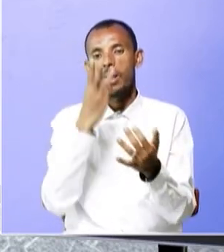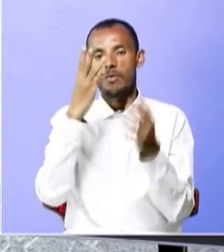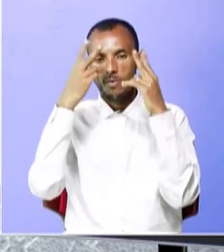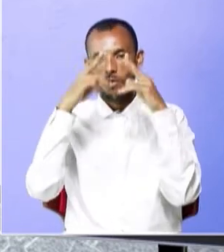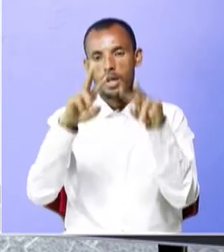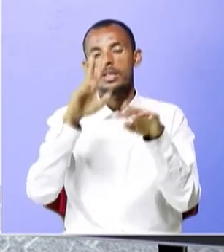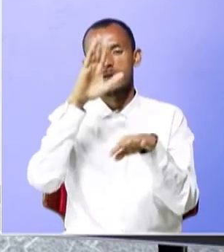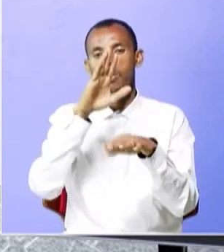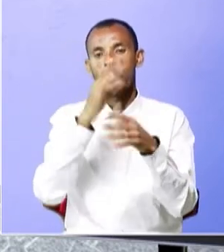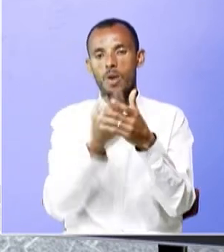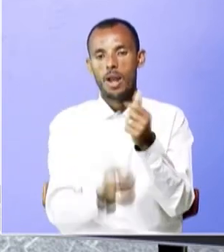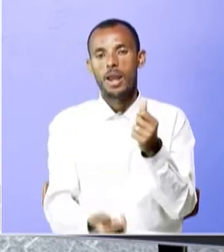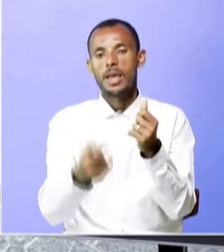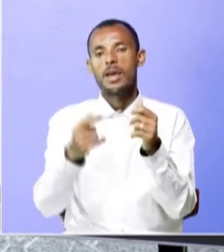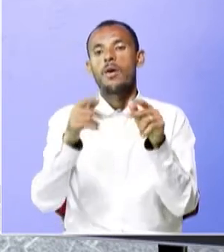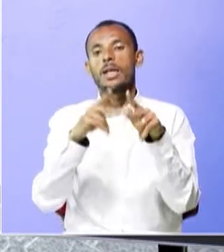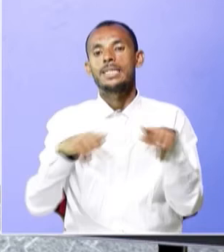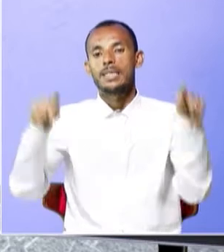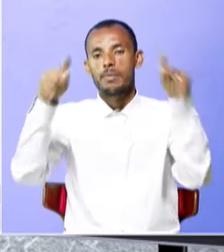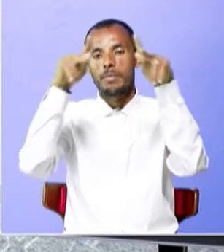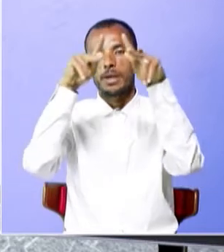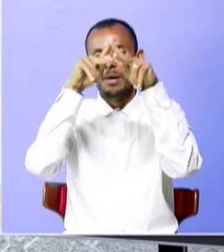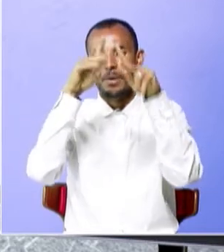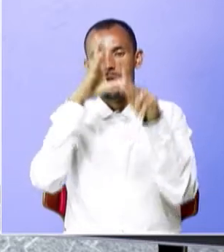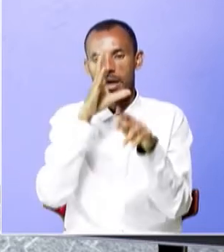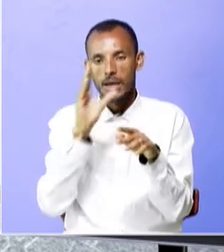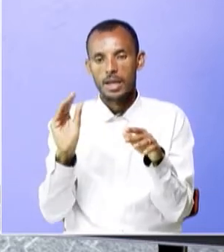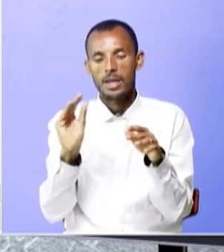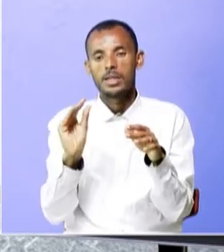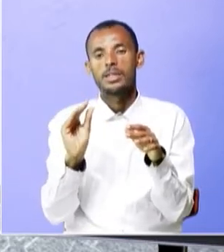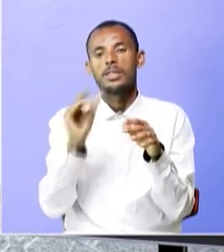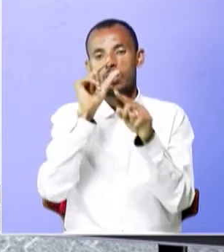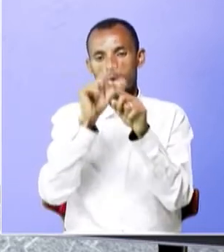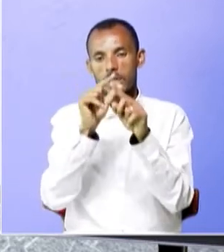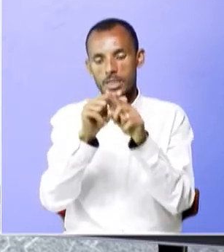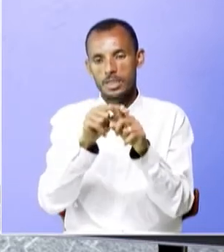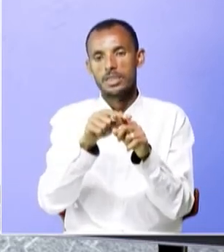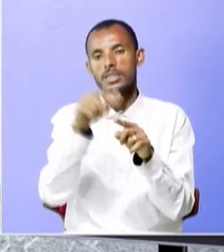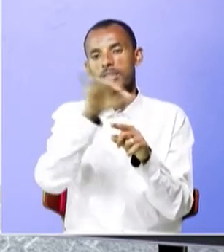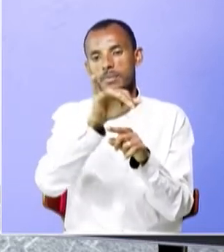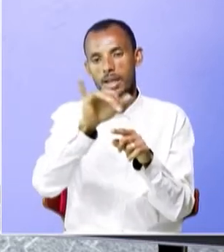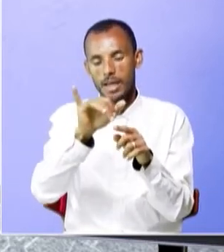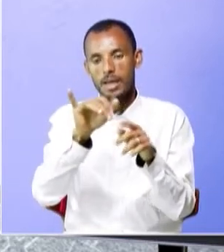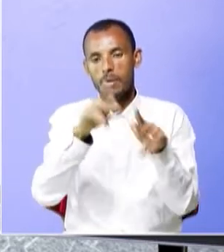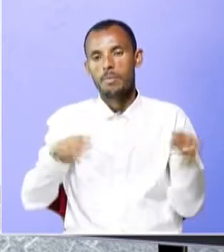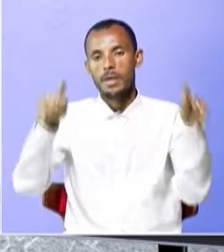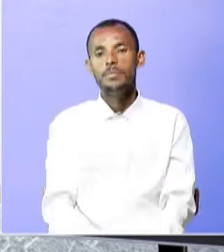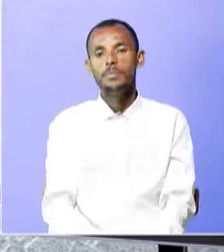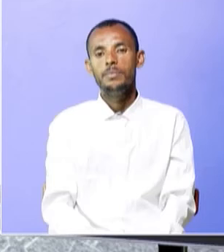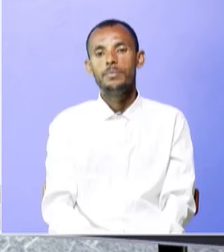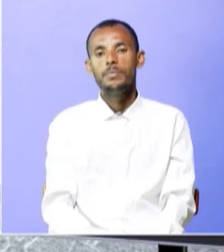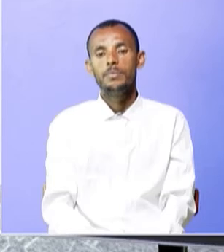focusing only on the pyramid and the terminologies associated with pyramid.